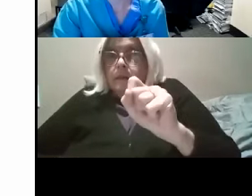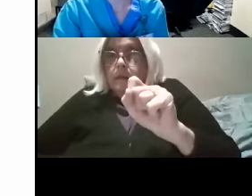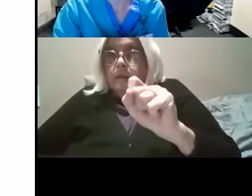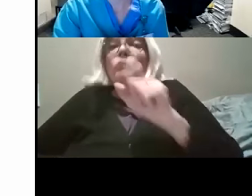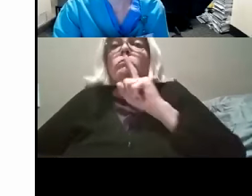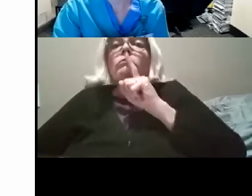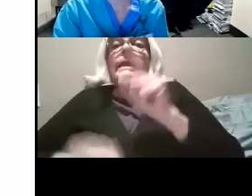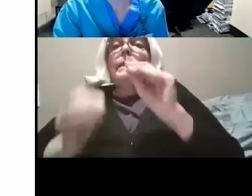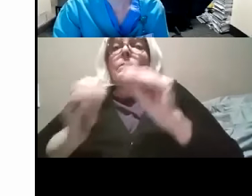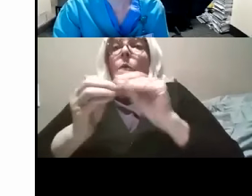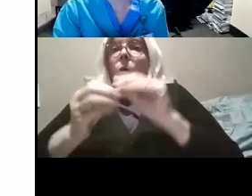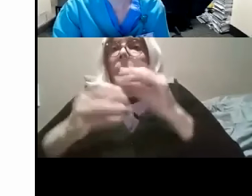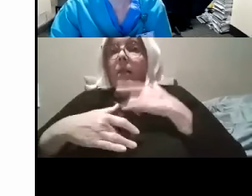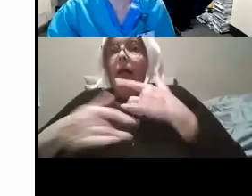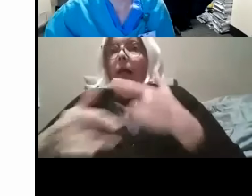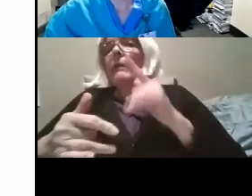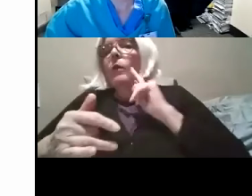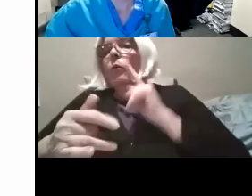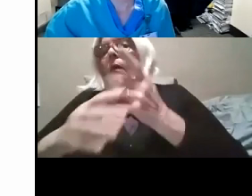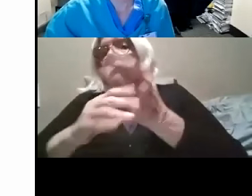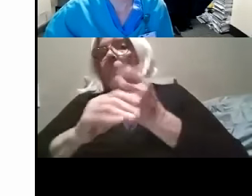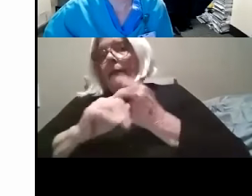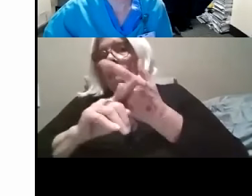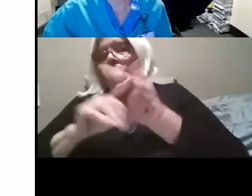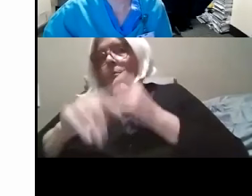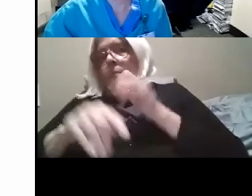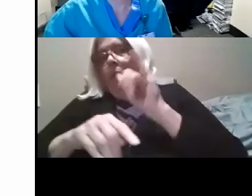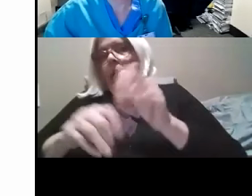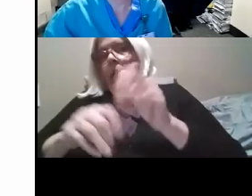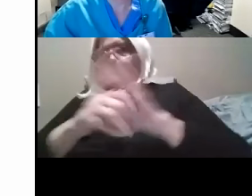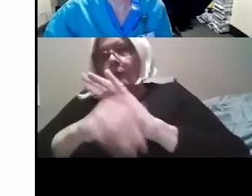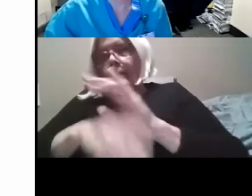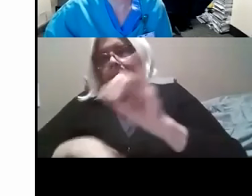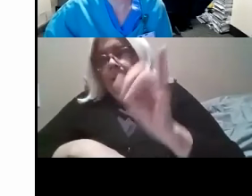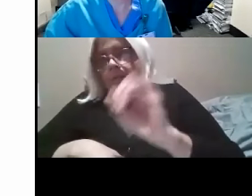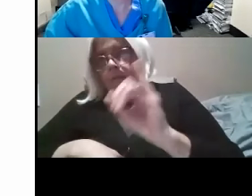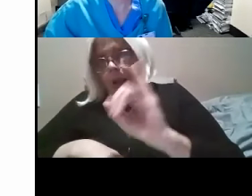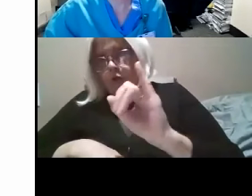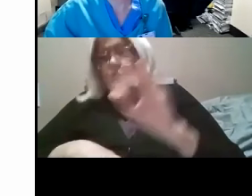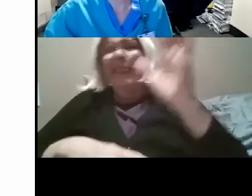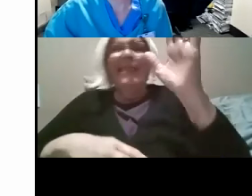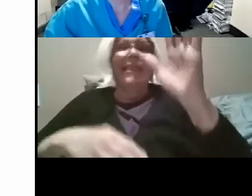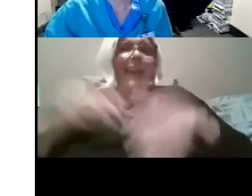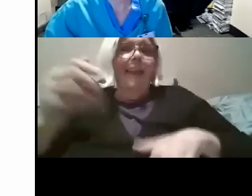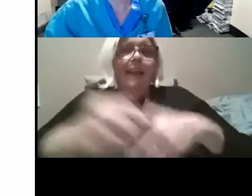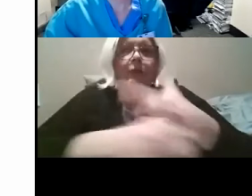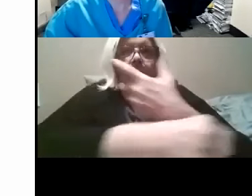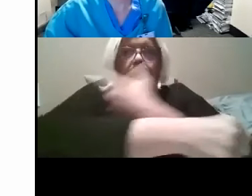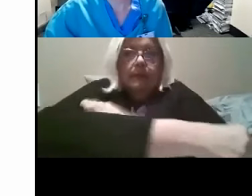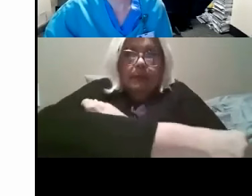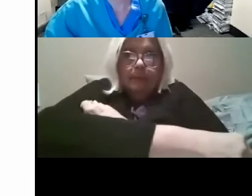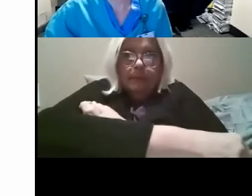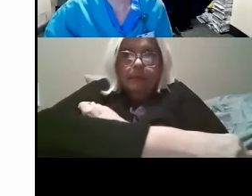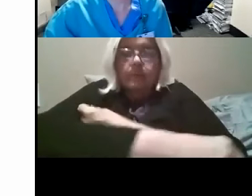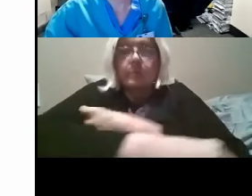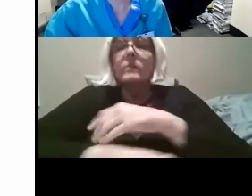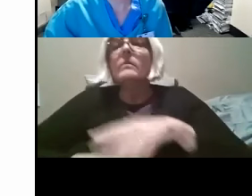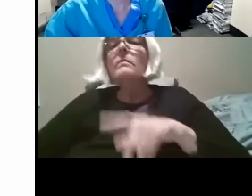vaccine. And what we also know is that the vaccine-associated myocarditis, so